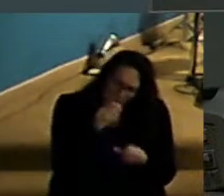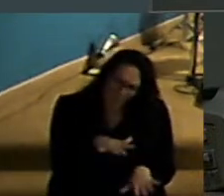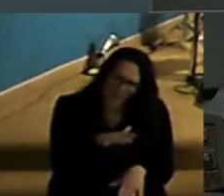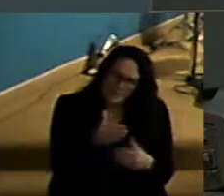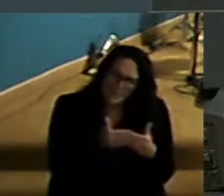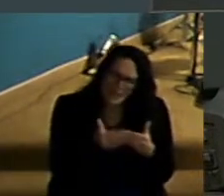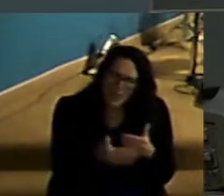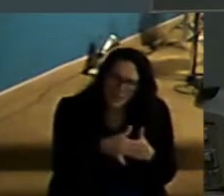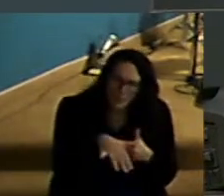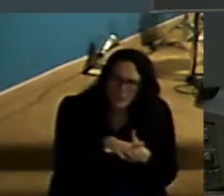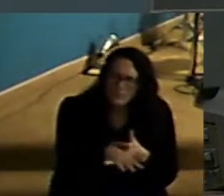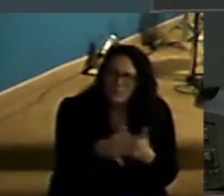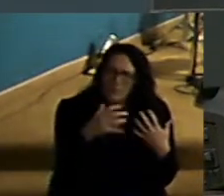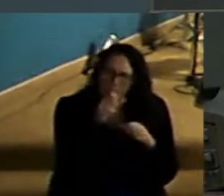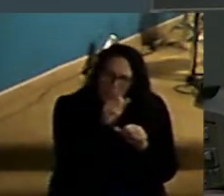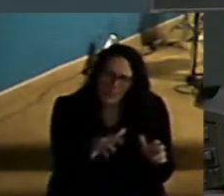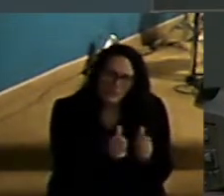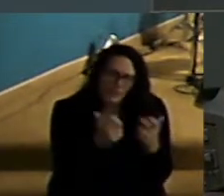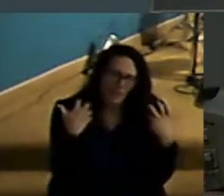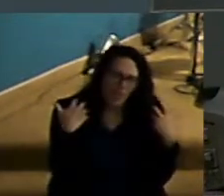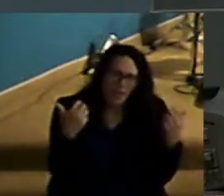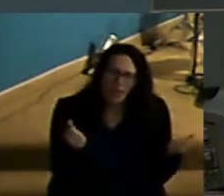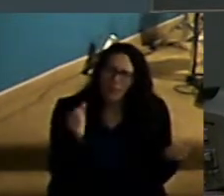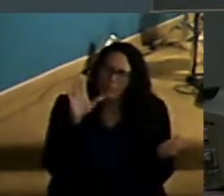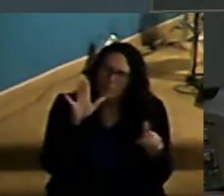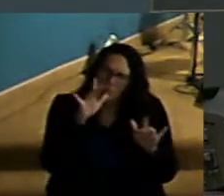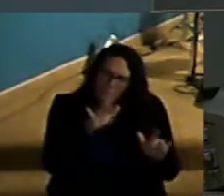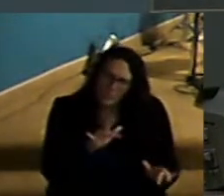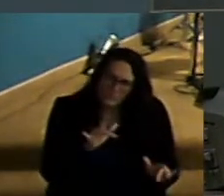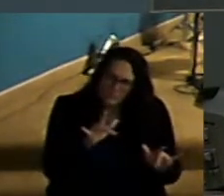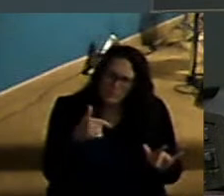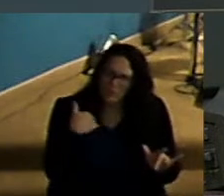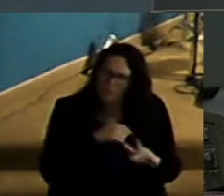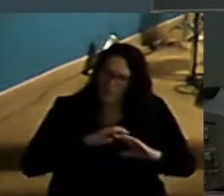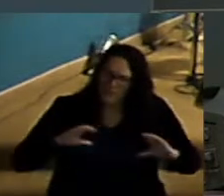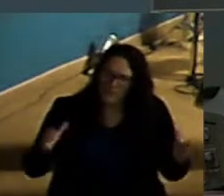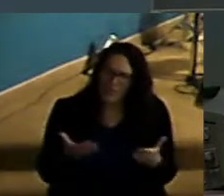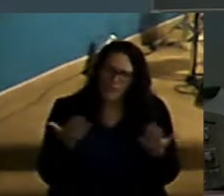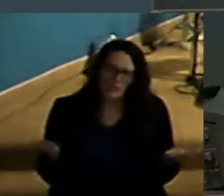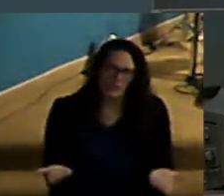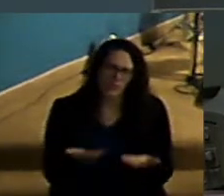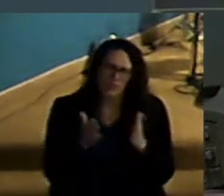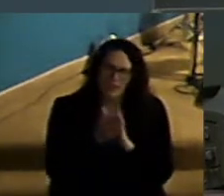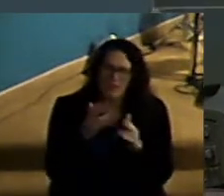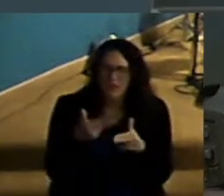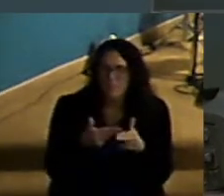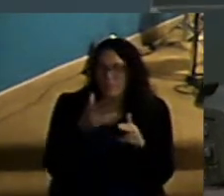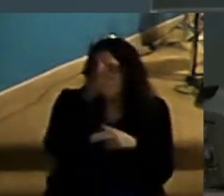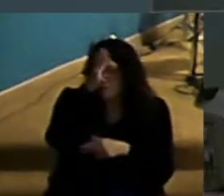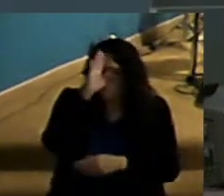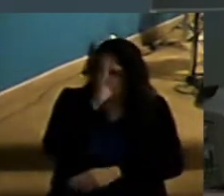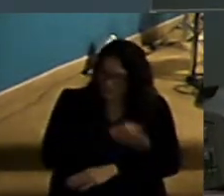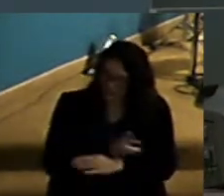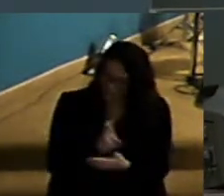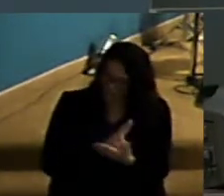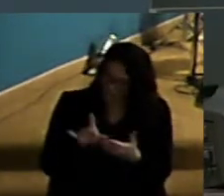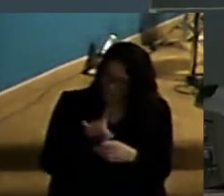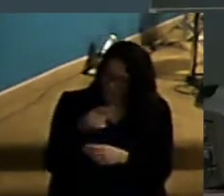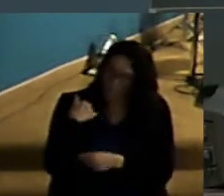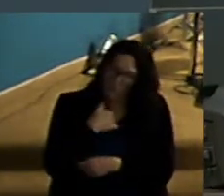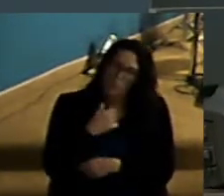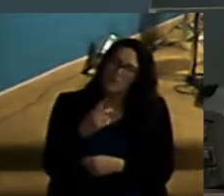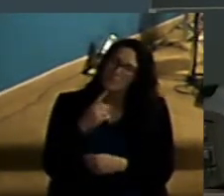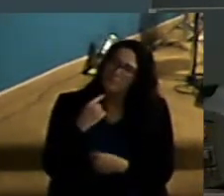with health and your mercy. As we gather in the name of the Father, Son, and Holy Spirit, we profess that you break